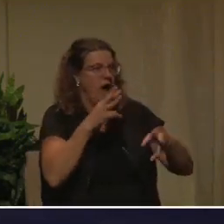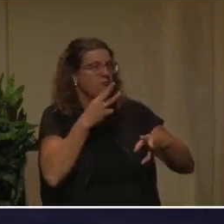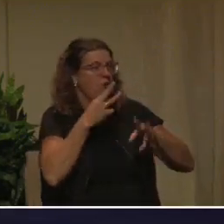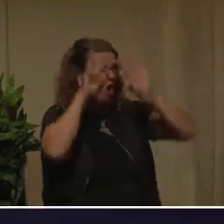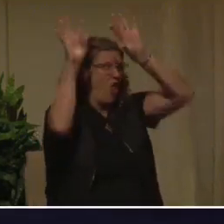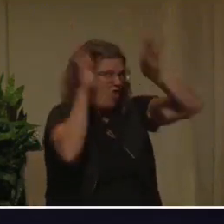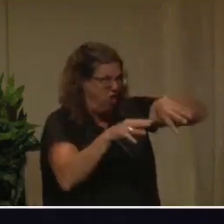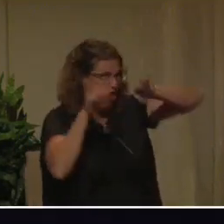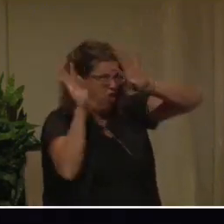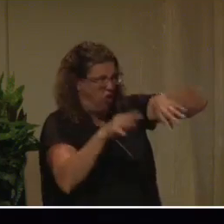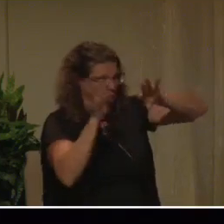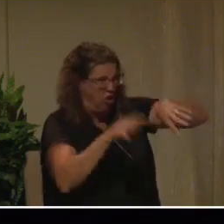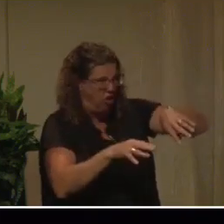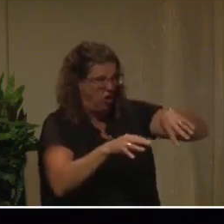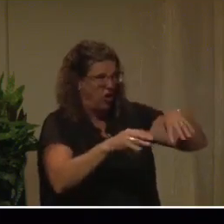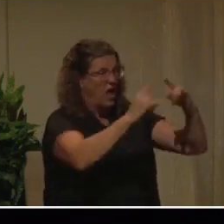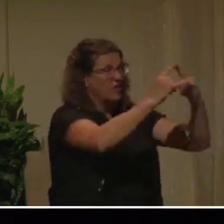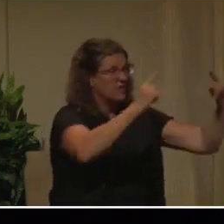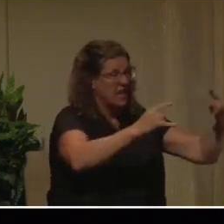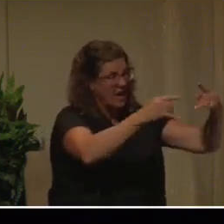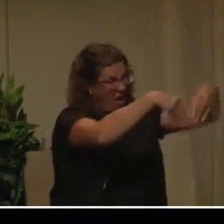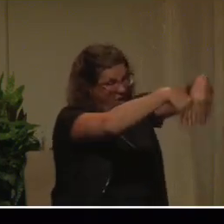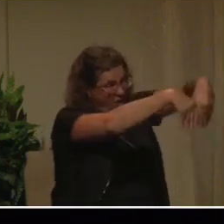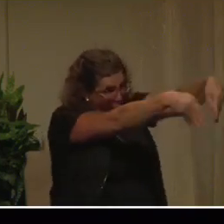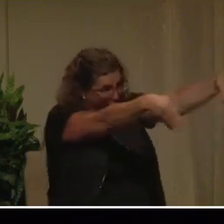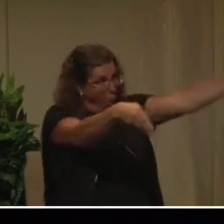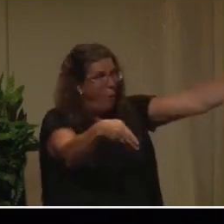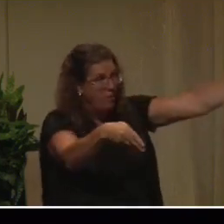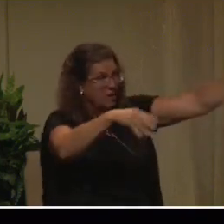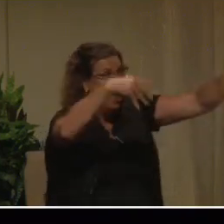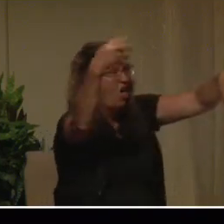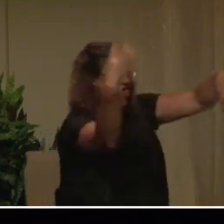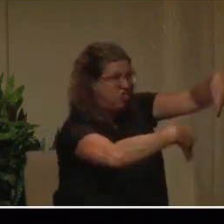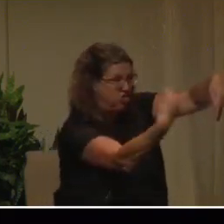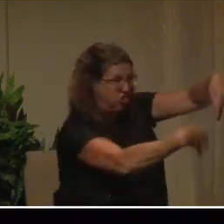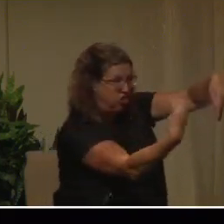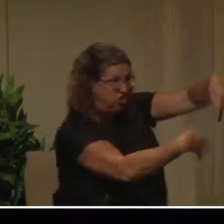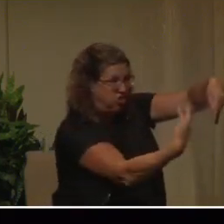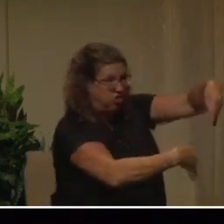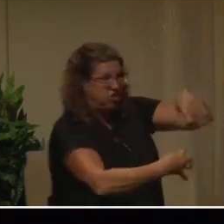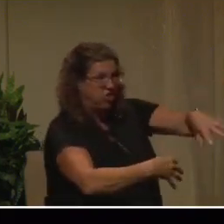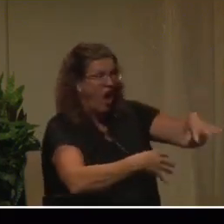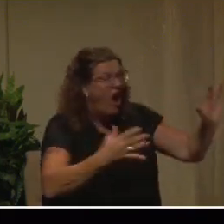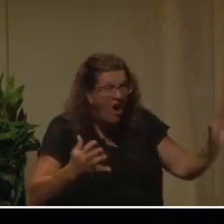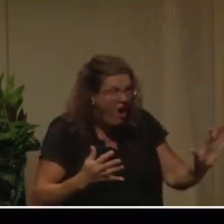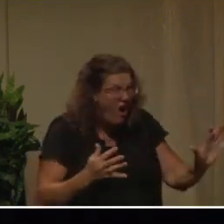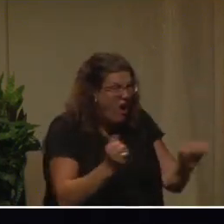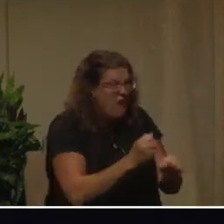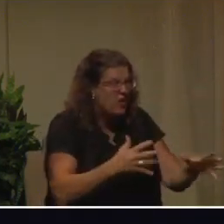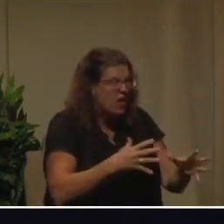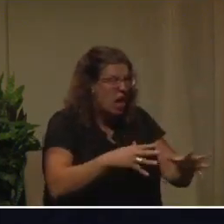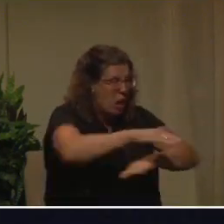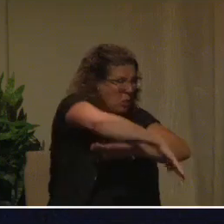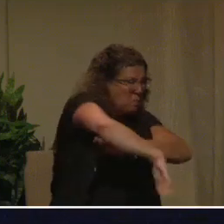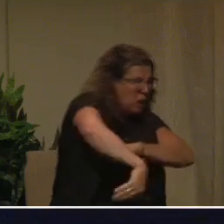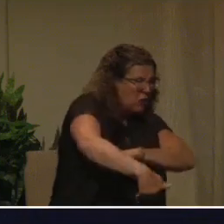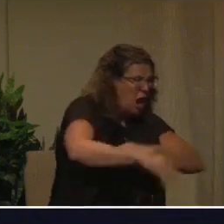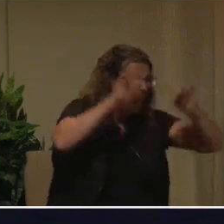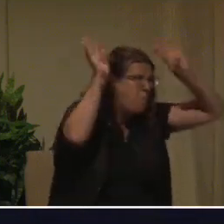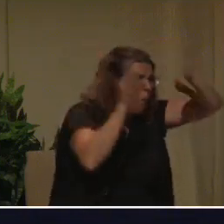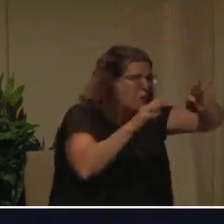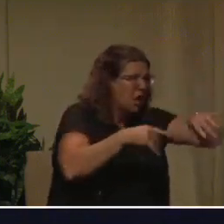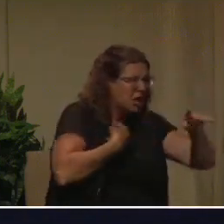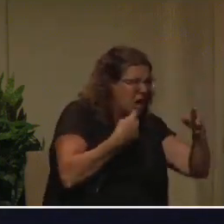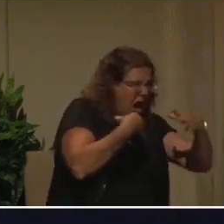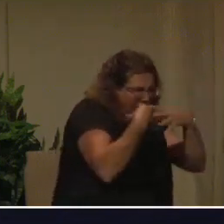and a tent flap was open and water was getting in and making the tent wet. And so I had to go out in the middle of the night in the pouring rain, and I'm